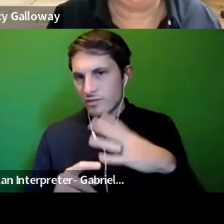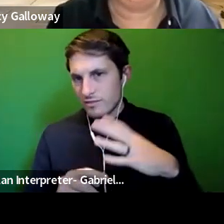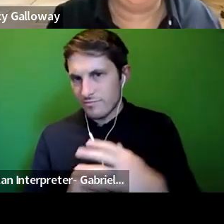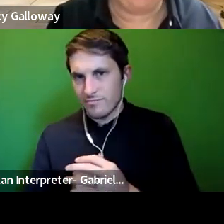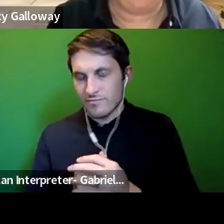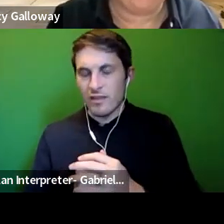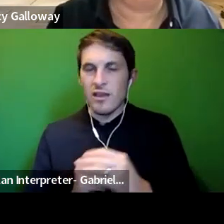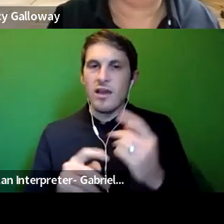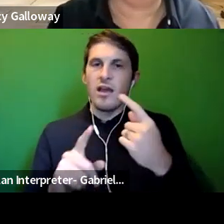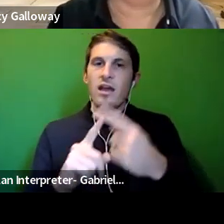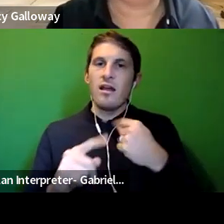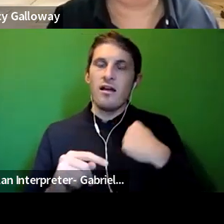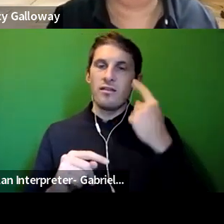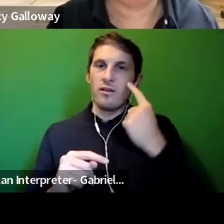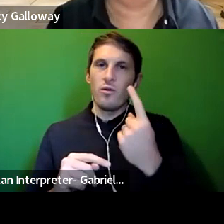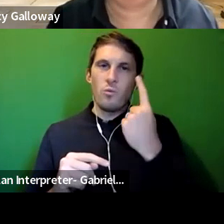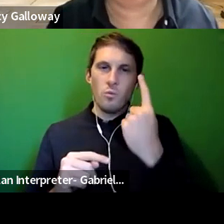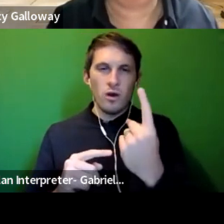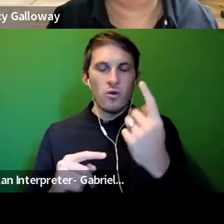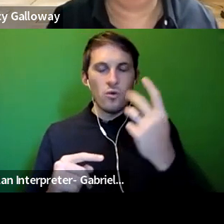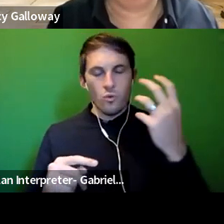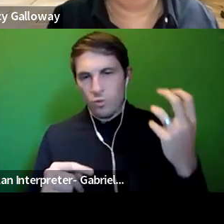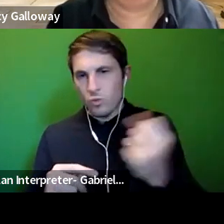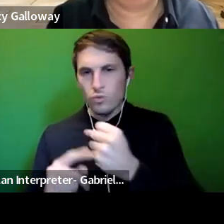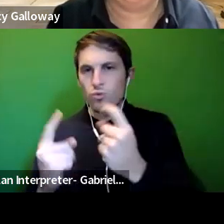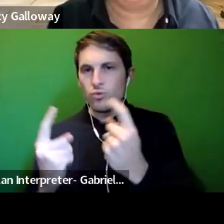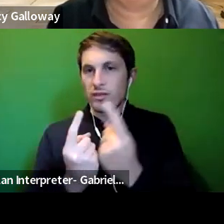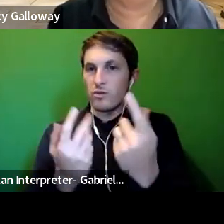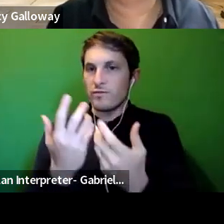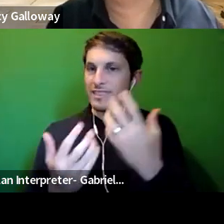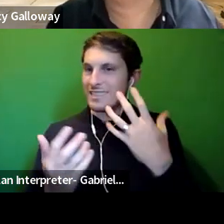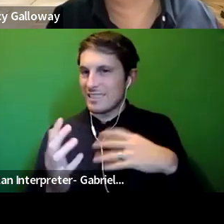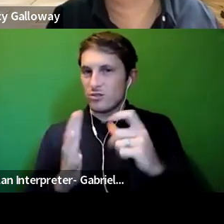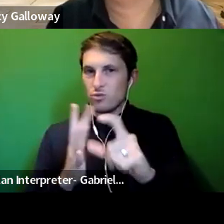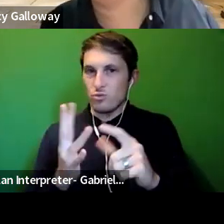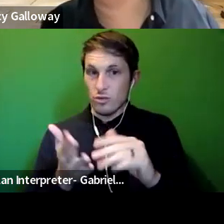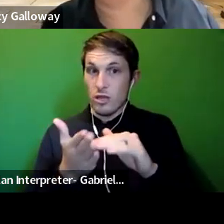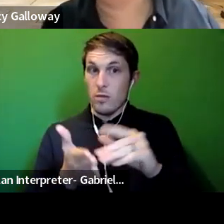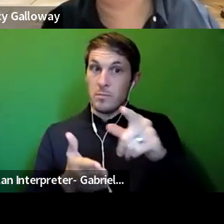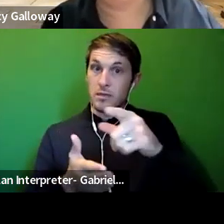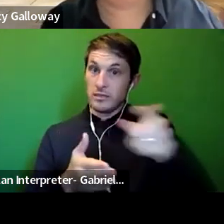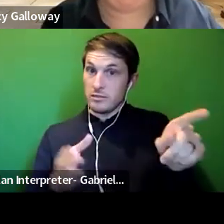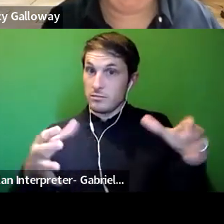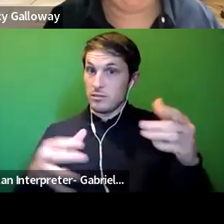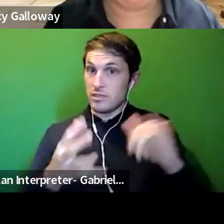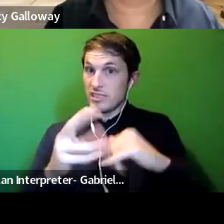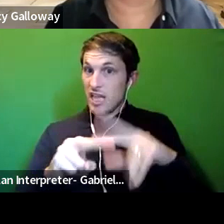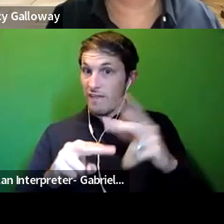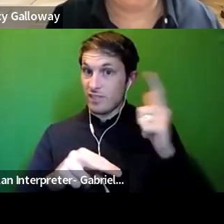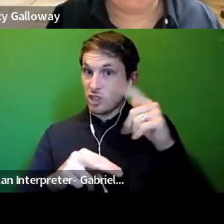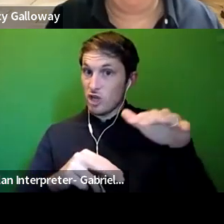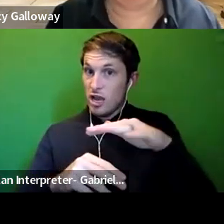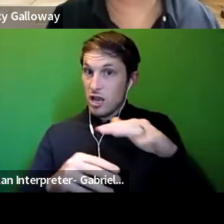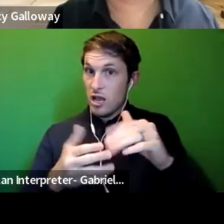the absolutely crucial thing that universities can do to support teaching staff to ensure accessibility